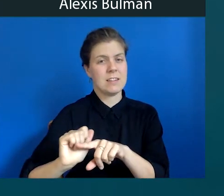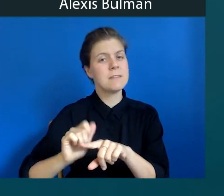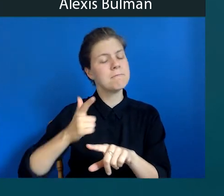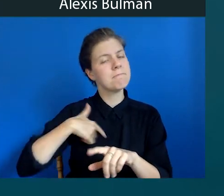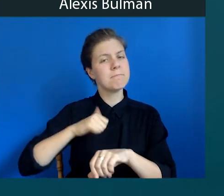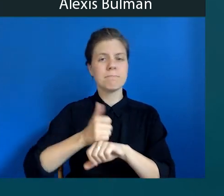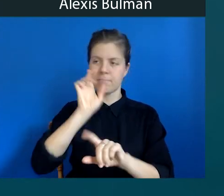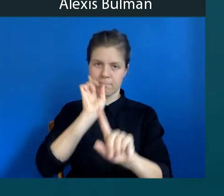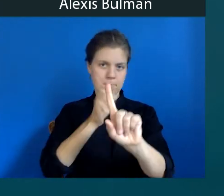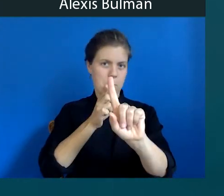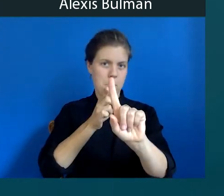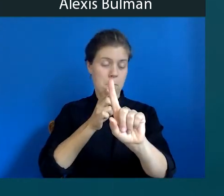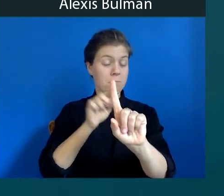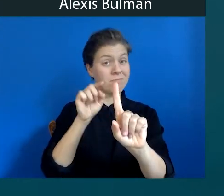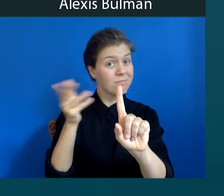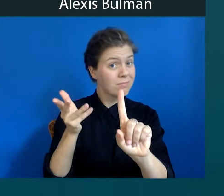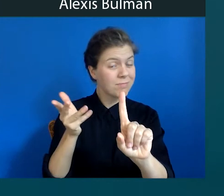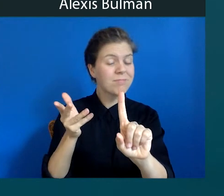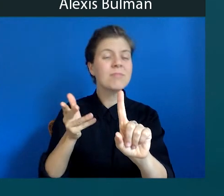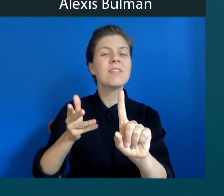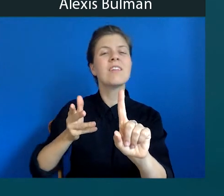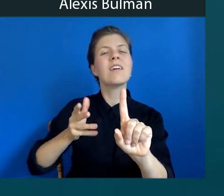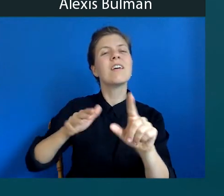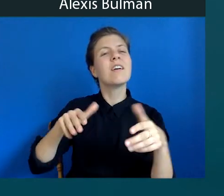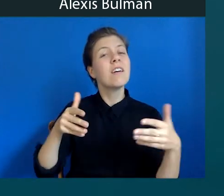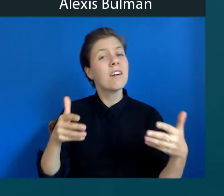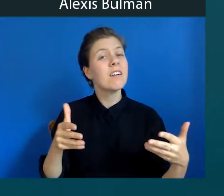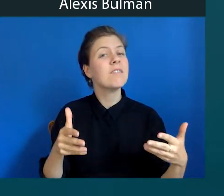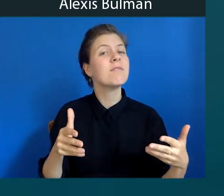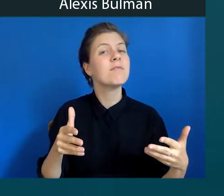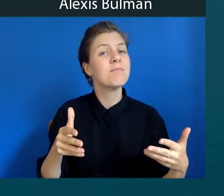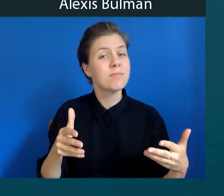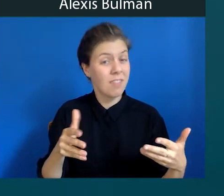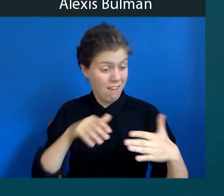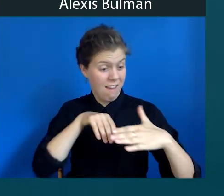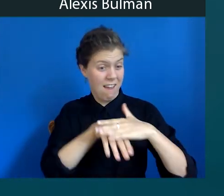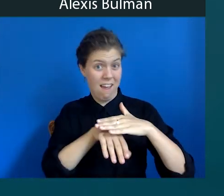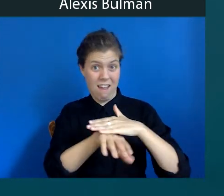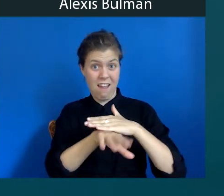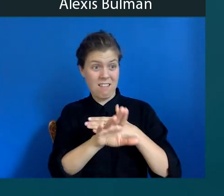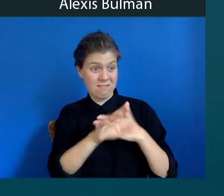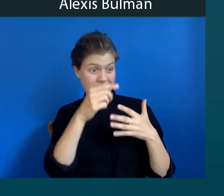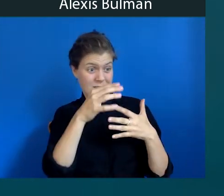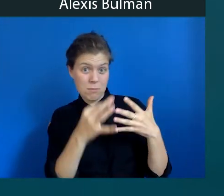And that objective was to research and experiment with tools that could